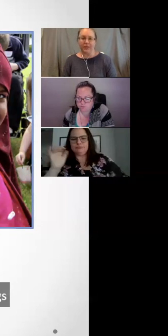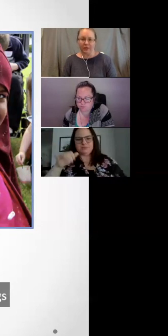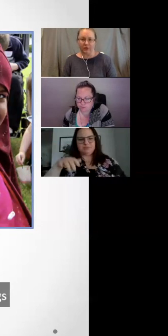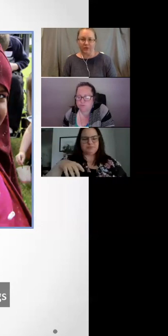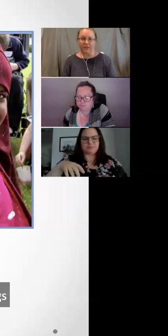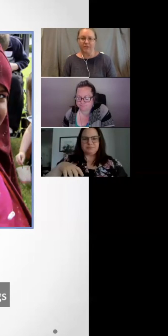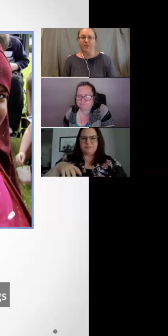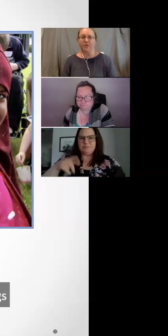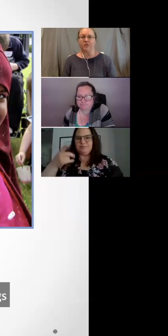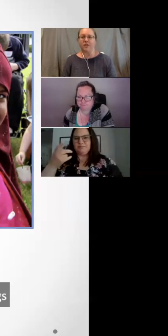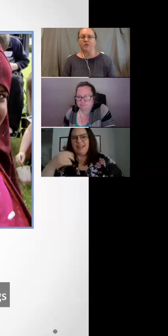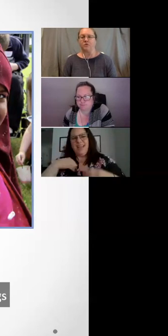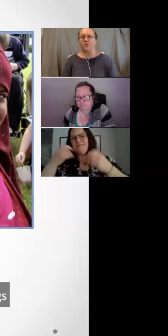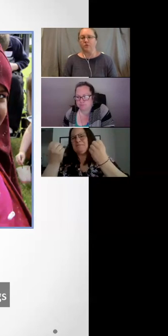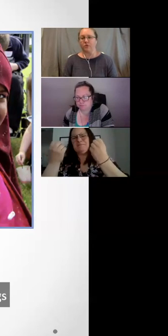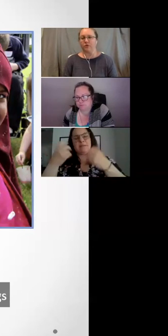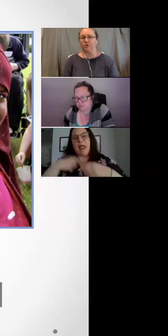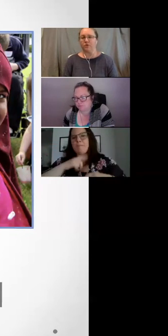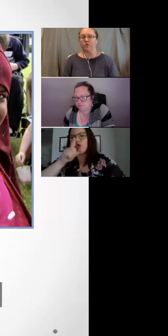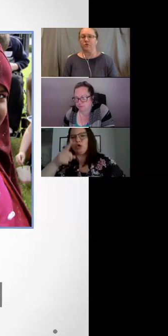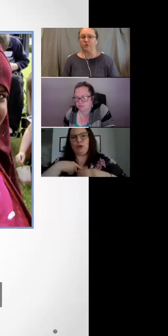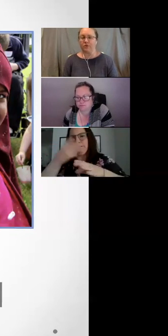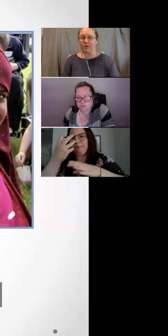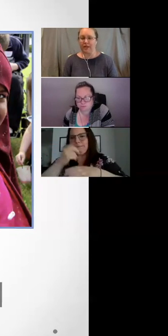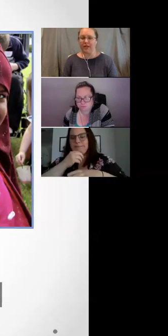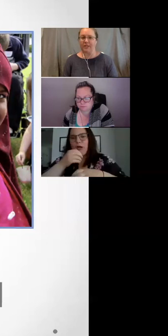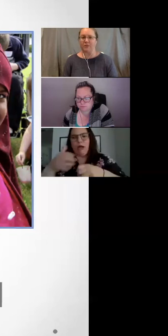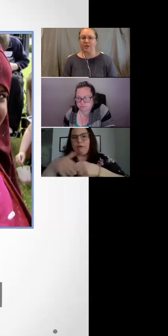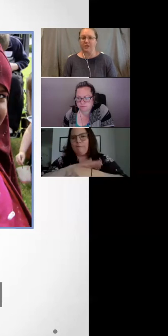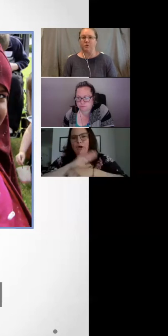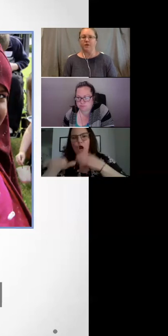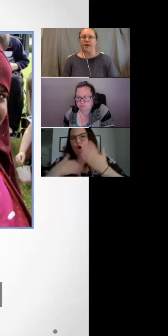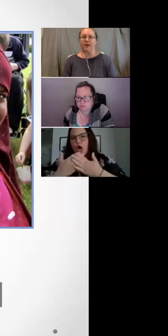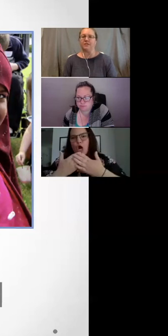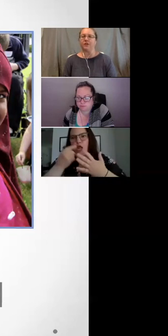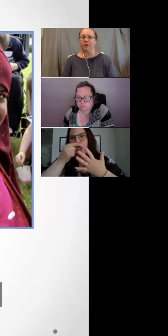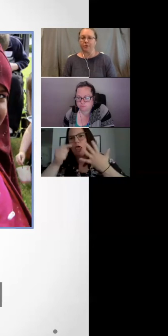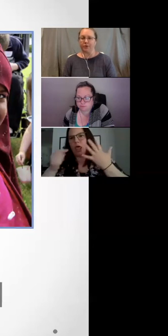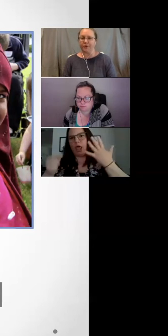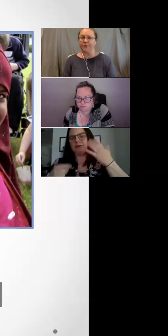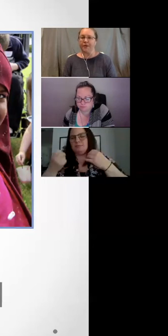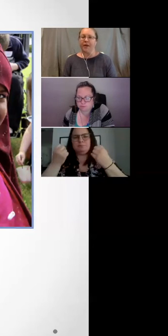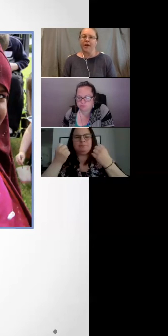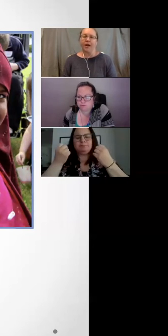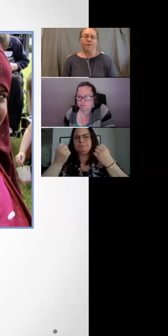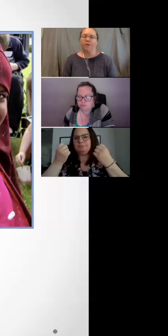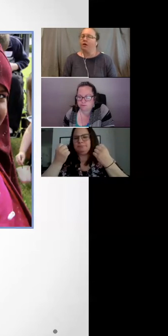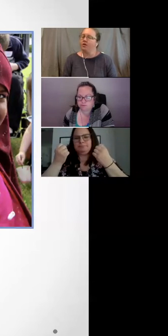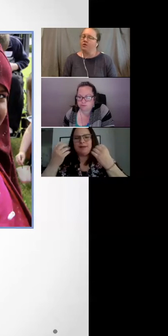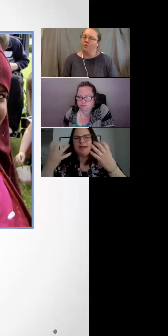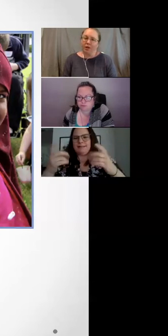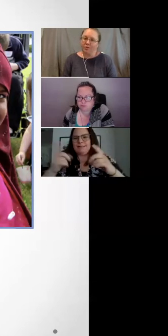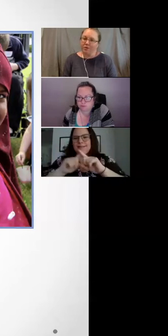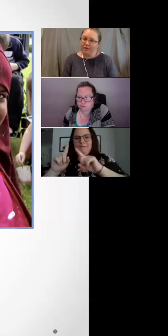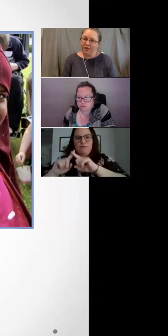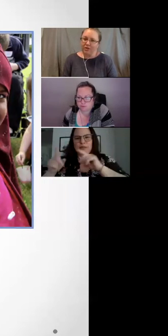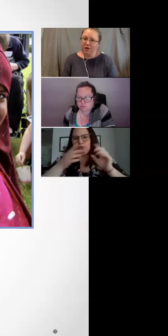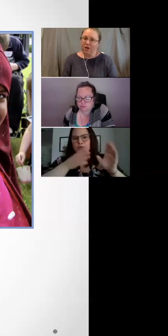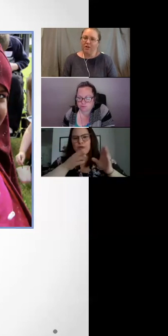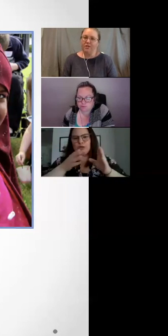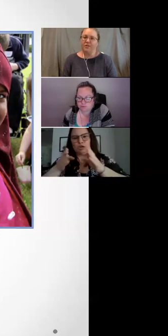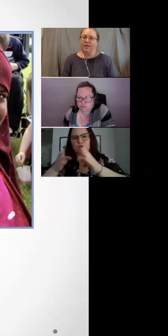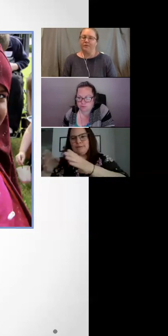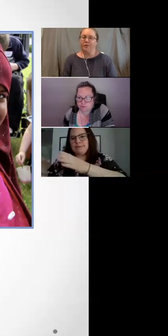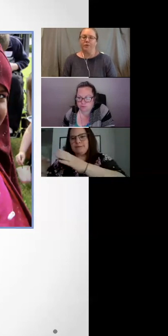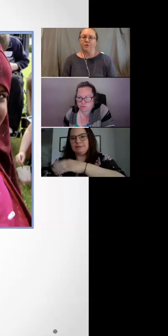explaining those kinds of things to that social worker in order to create a space where that is available. There are so many options. I could